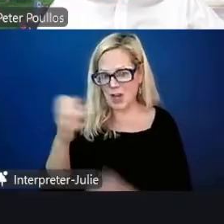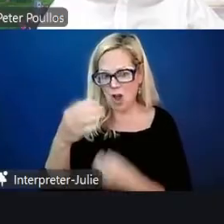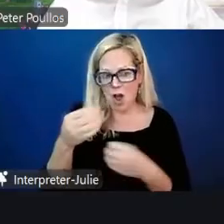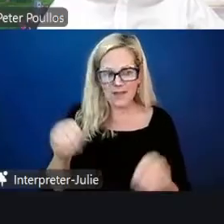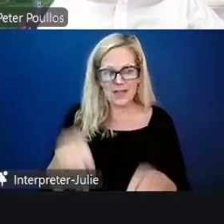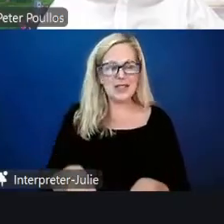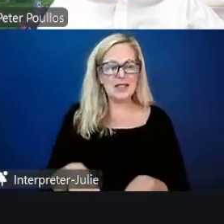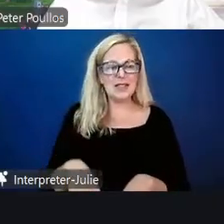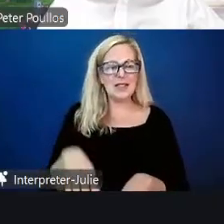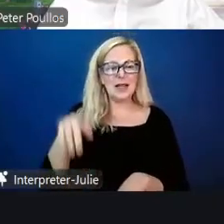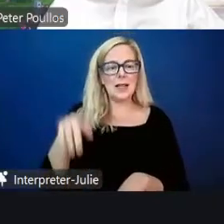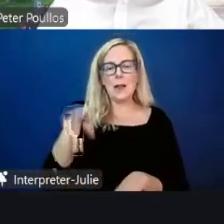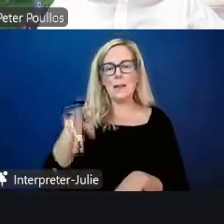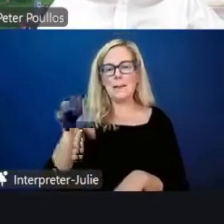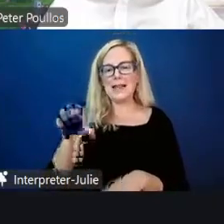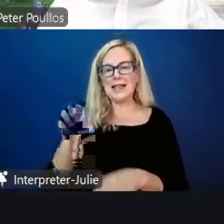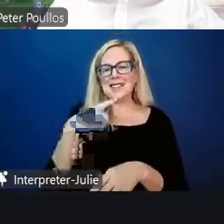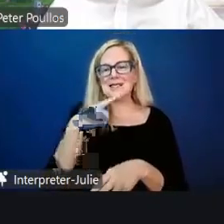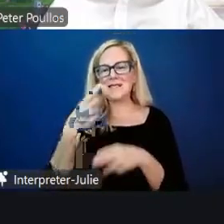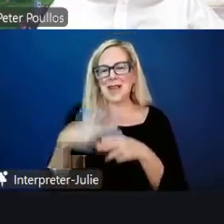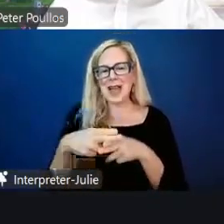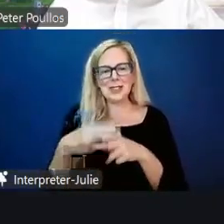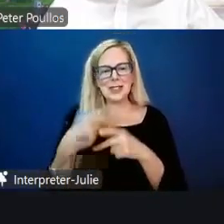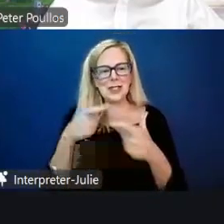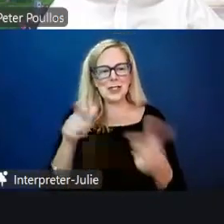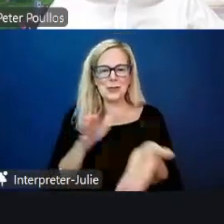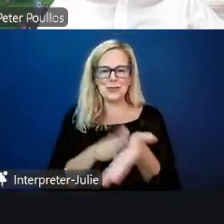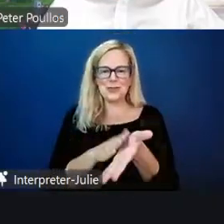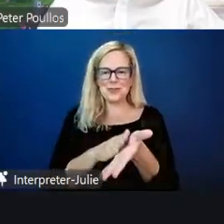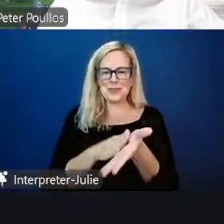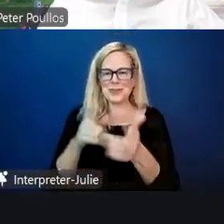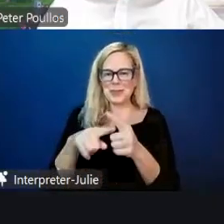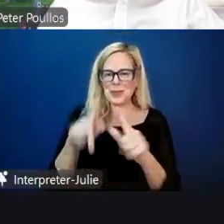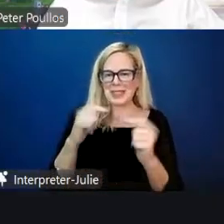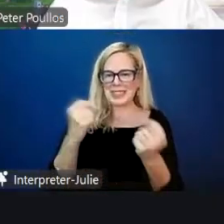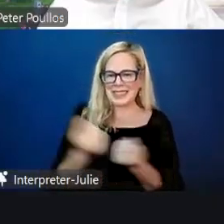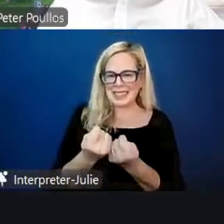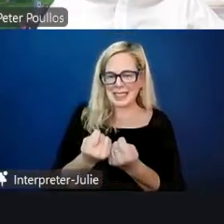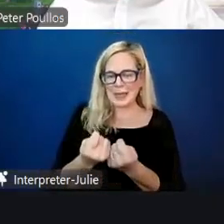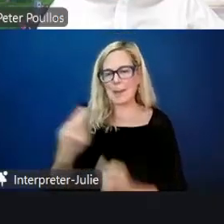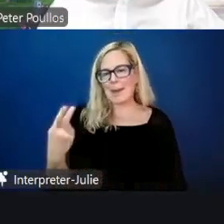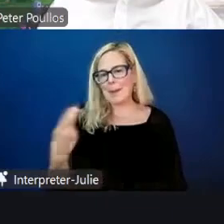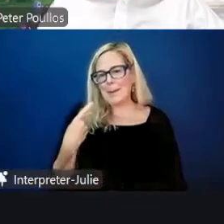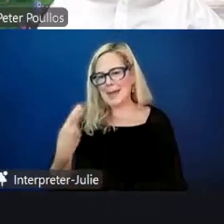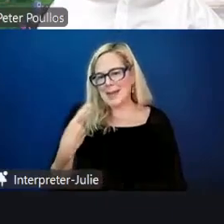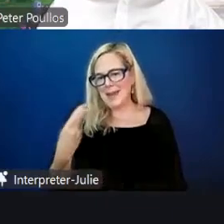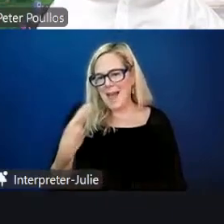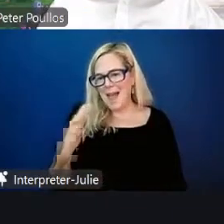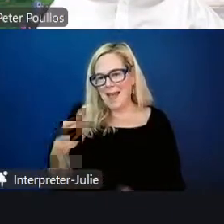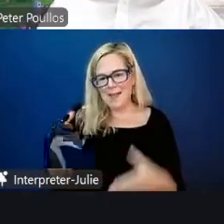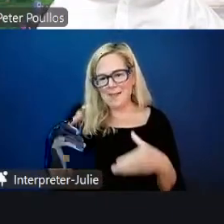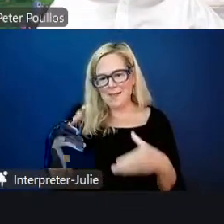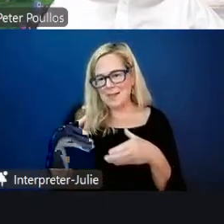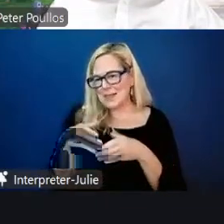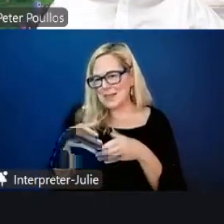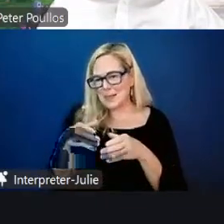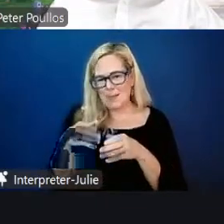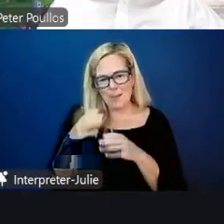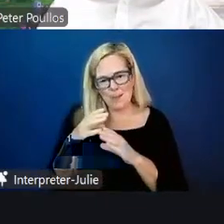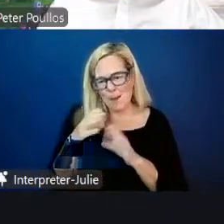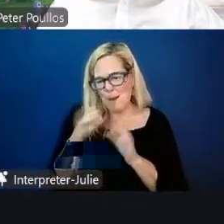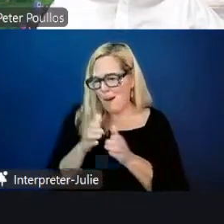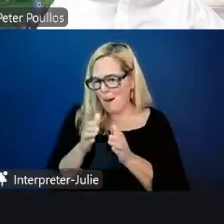As Pete mentioned, huge shout out to our team that did all this. Pete and I have played a very small role in making this happen. It was the